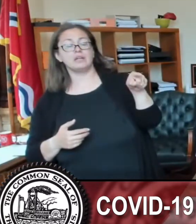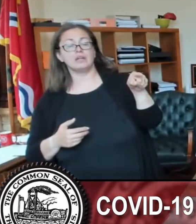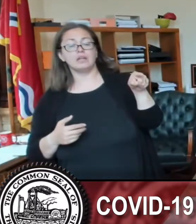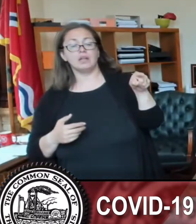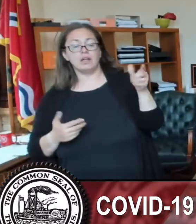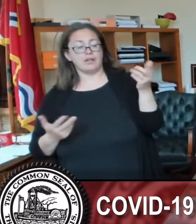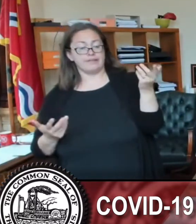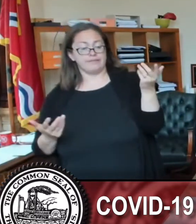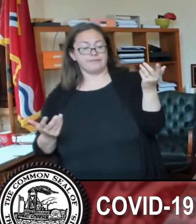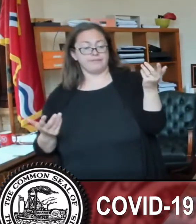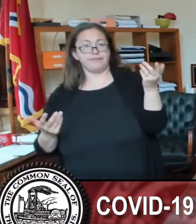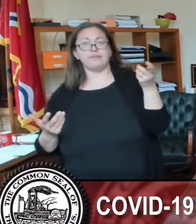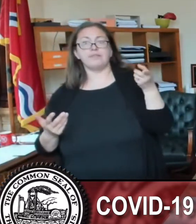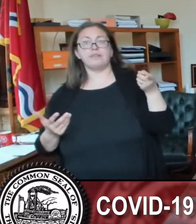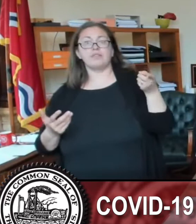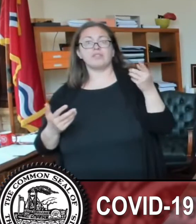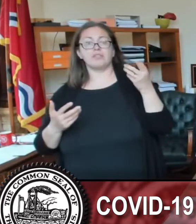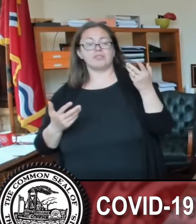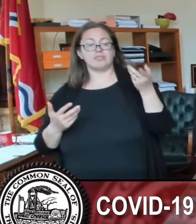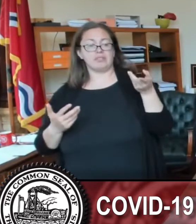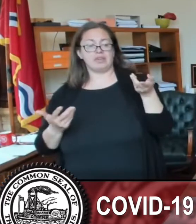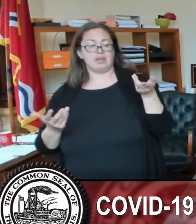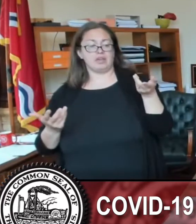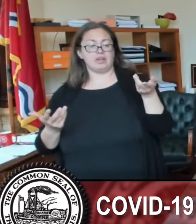have a particularly